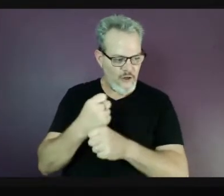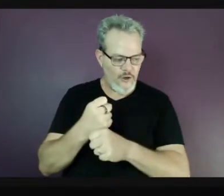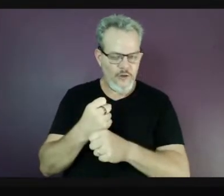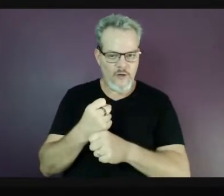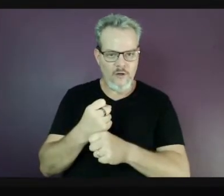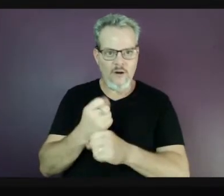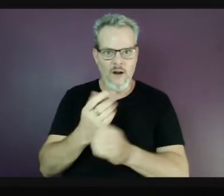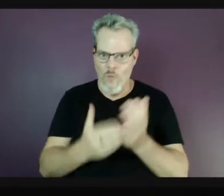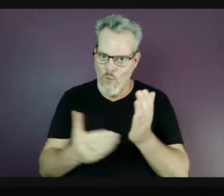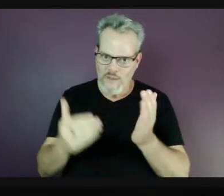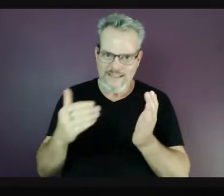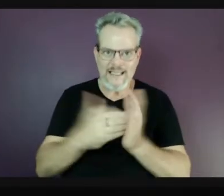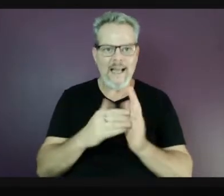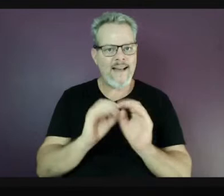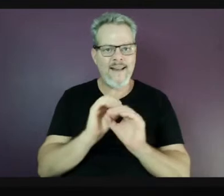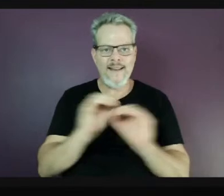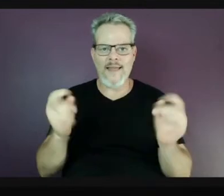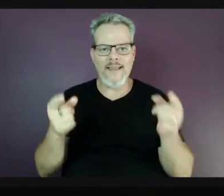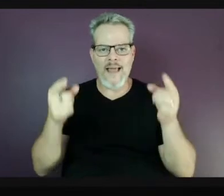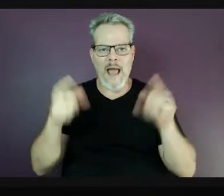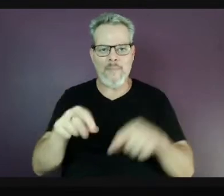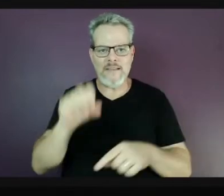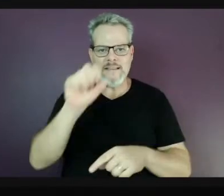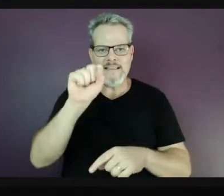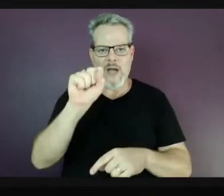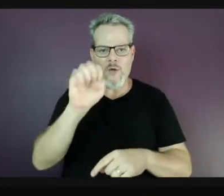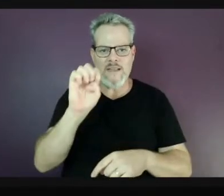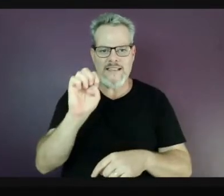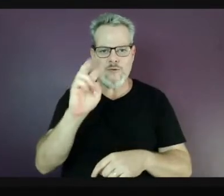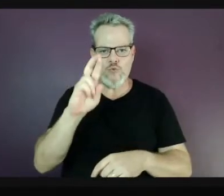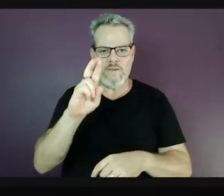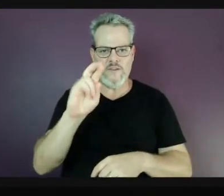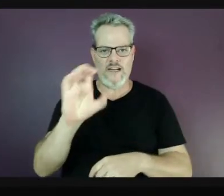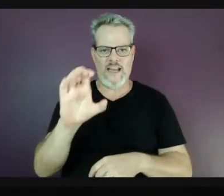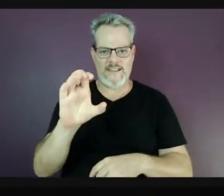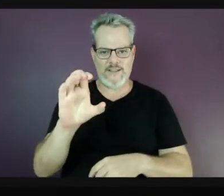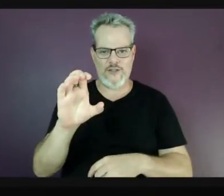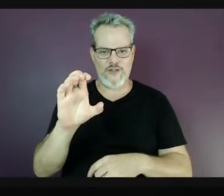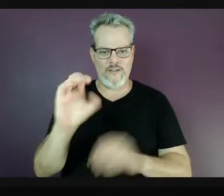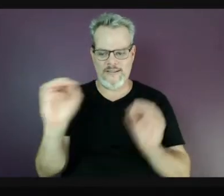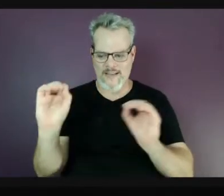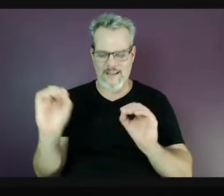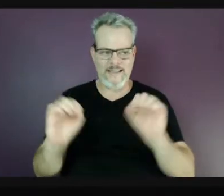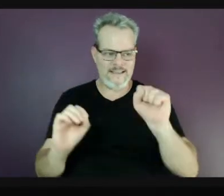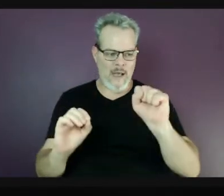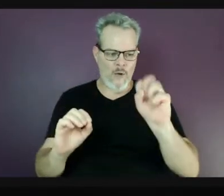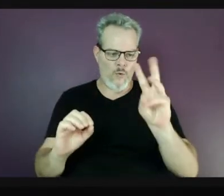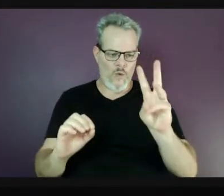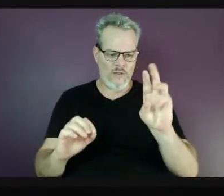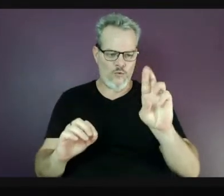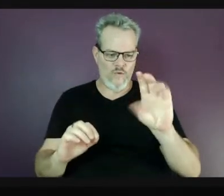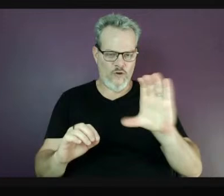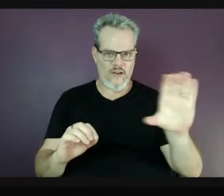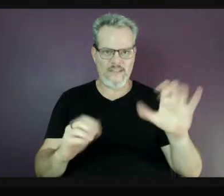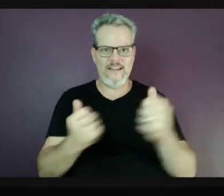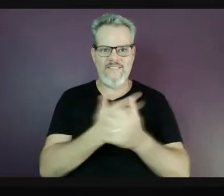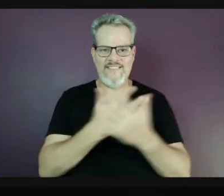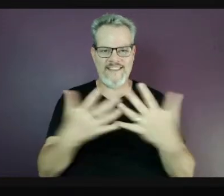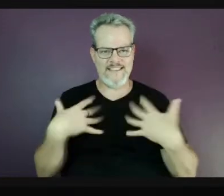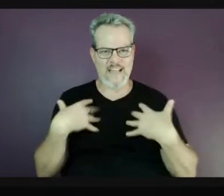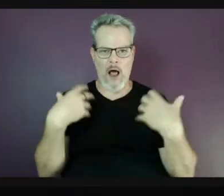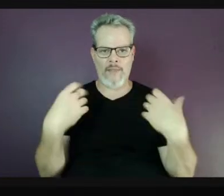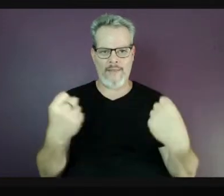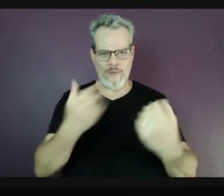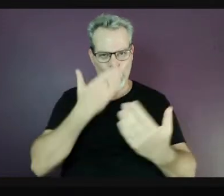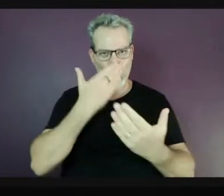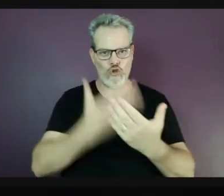Once again, nothing happening on a southeast rift connector once again, and very healthy southwest rift connector action once again. Summit